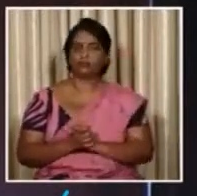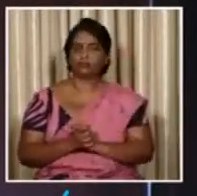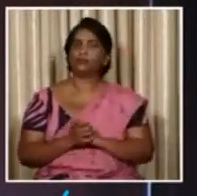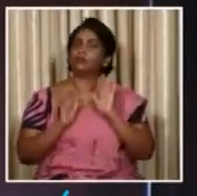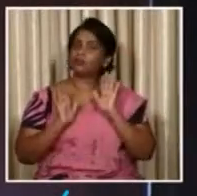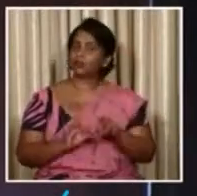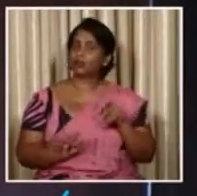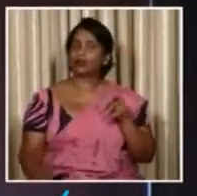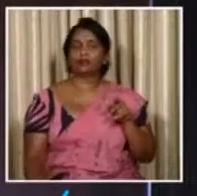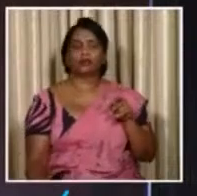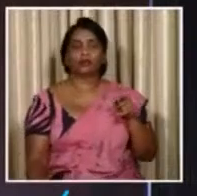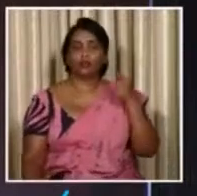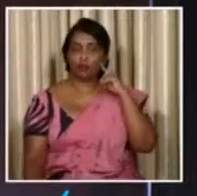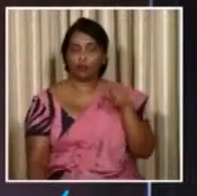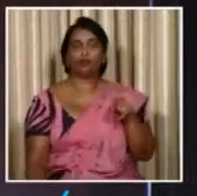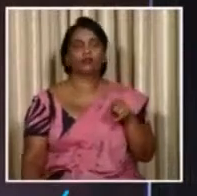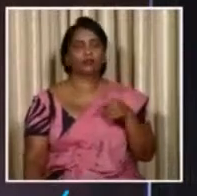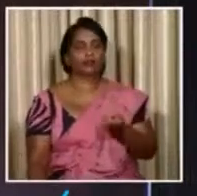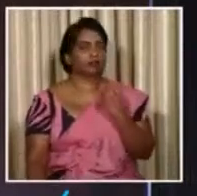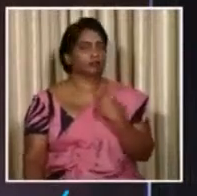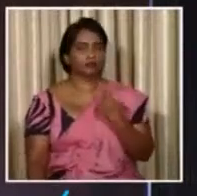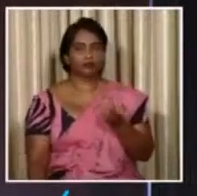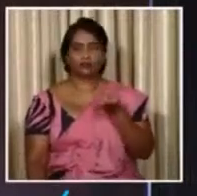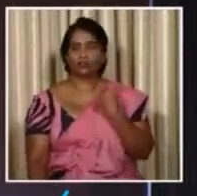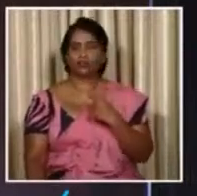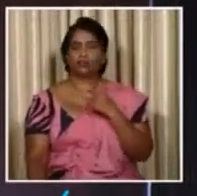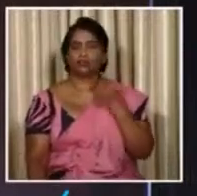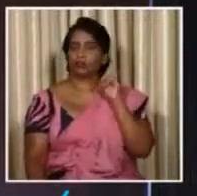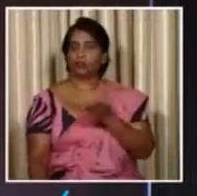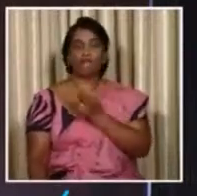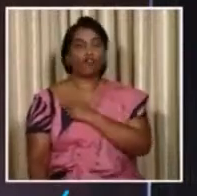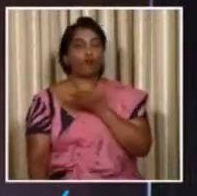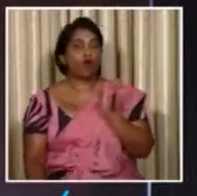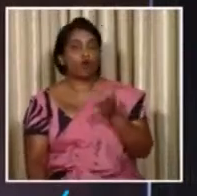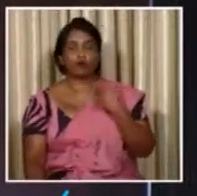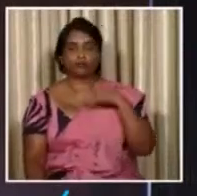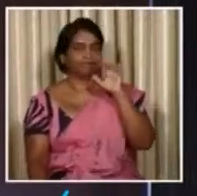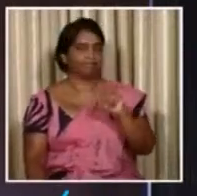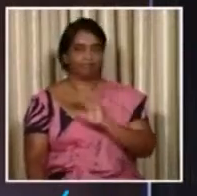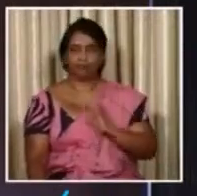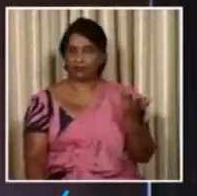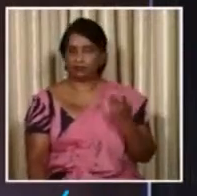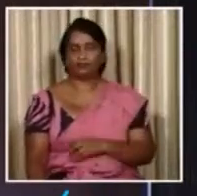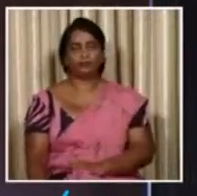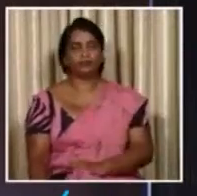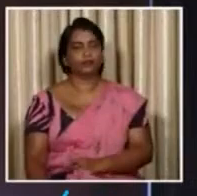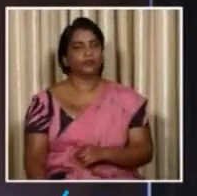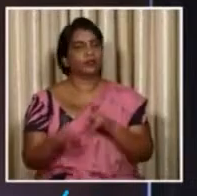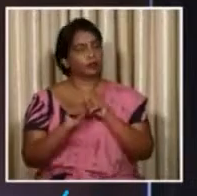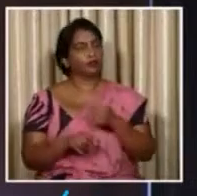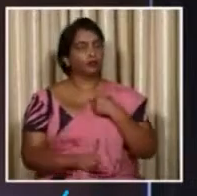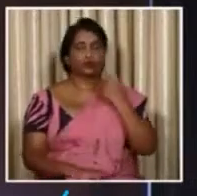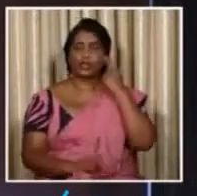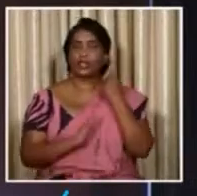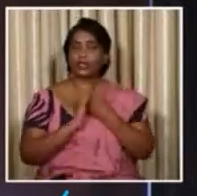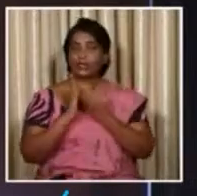this case. A truth that has been distorted on social media through misinformation and unprofessional speculations. However, I